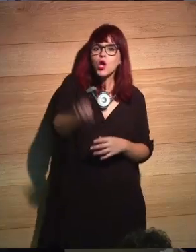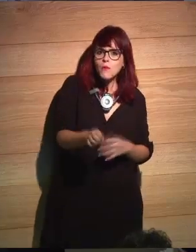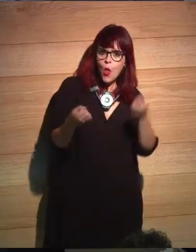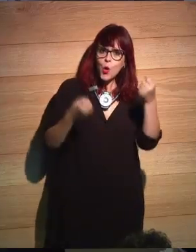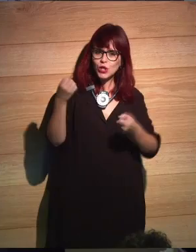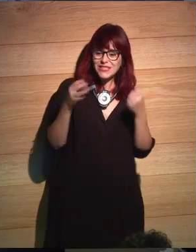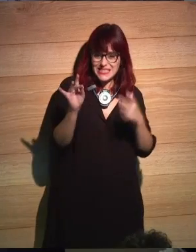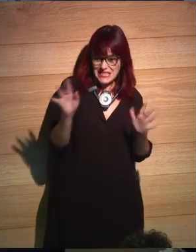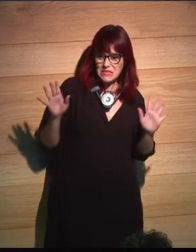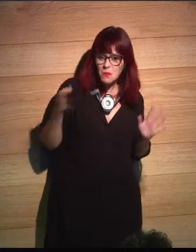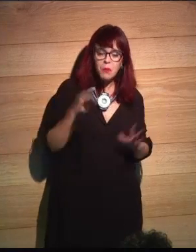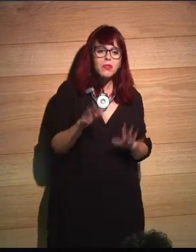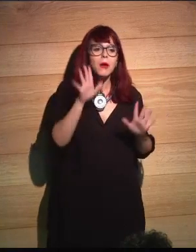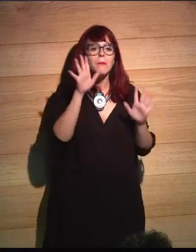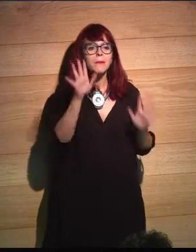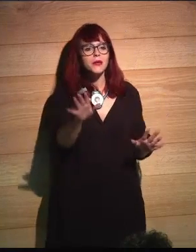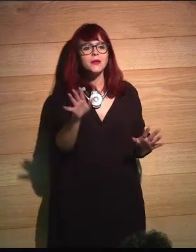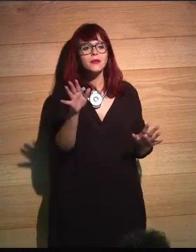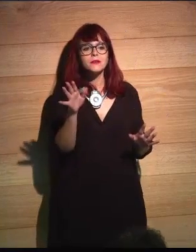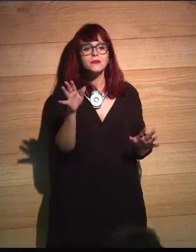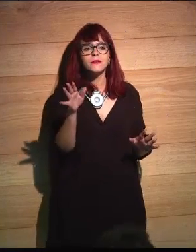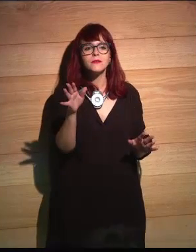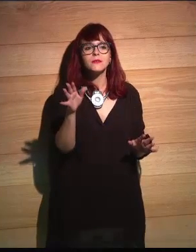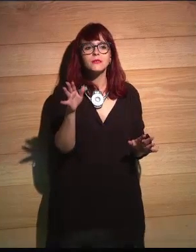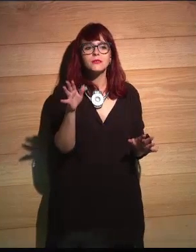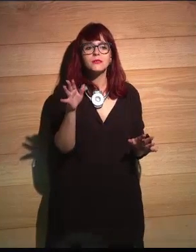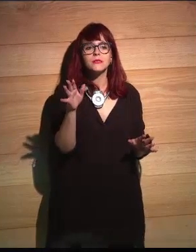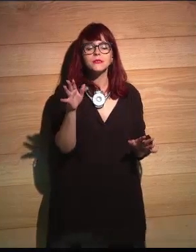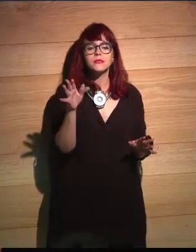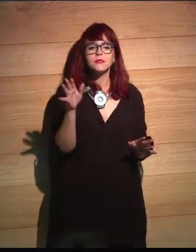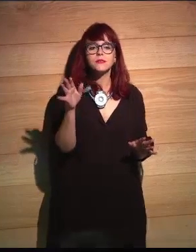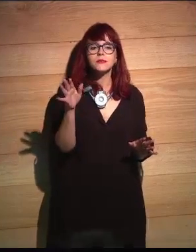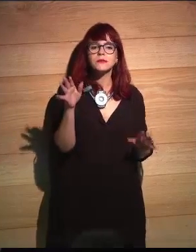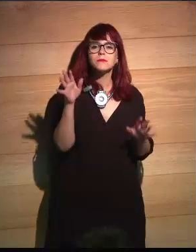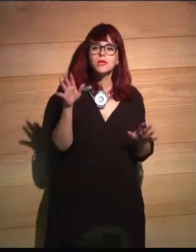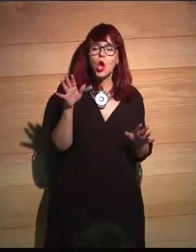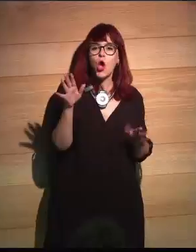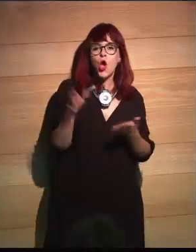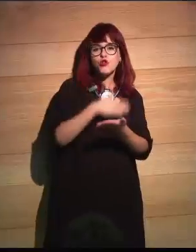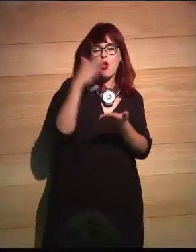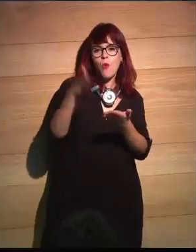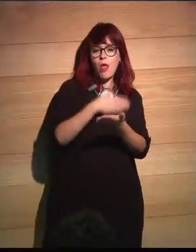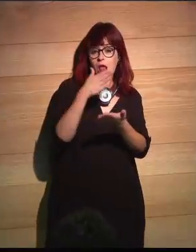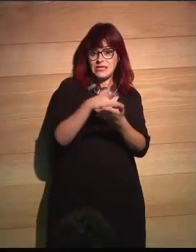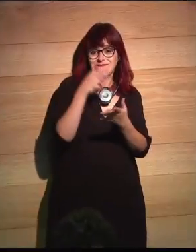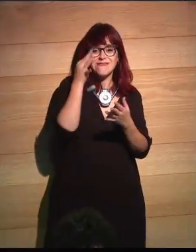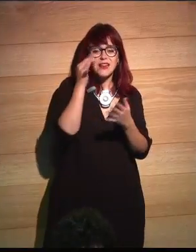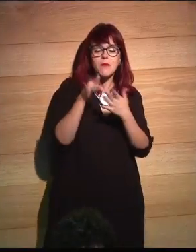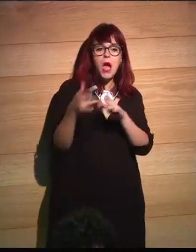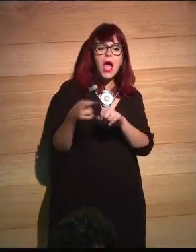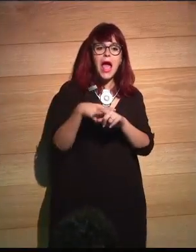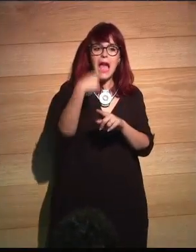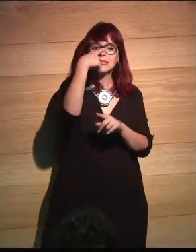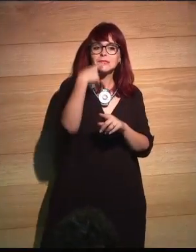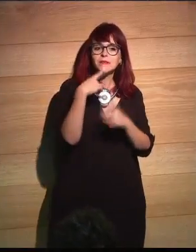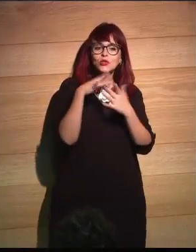like Hamsun, Sult? I think there are novels that have this eternal feeling to it, and that